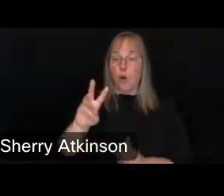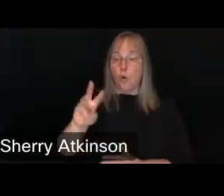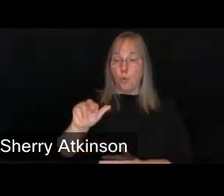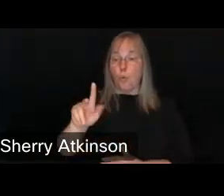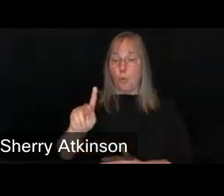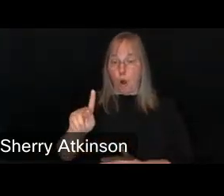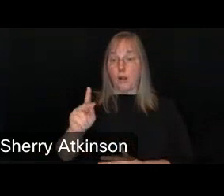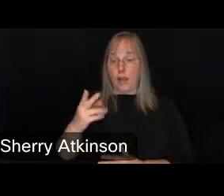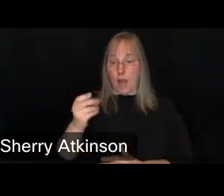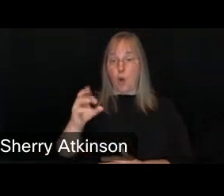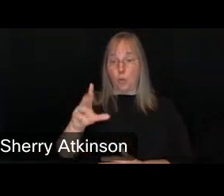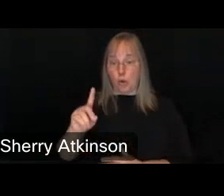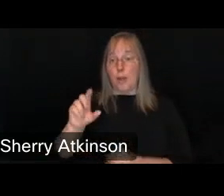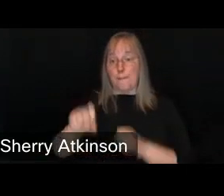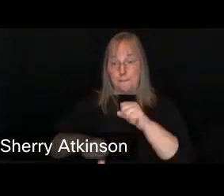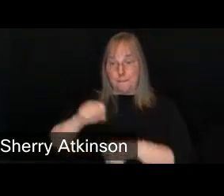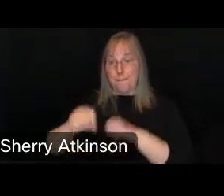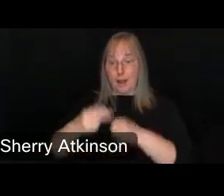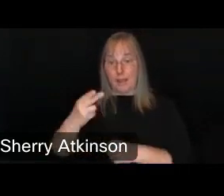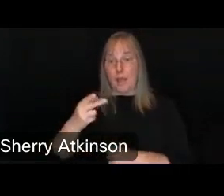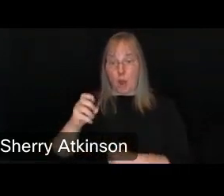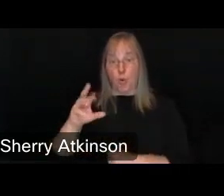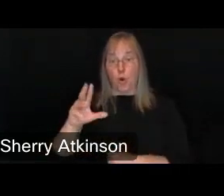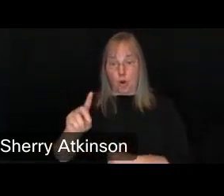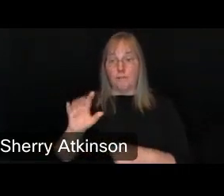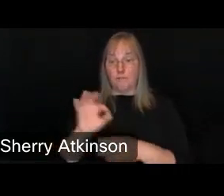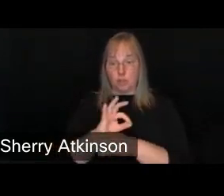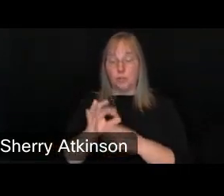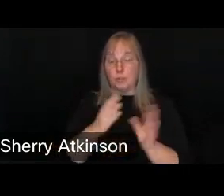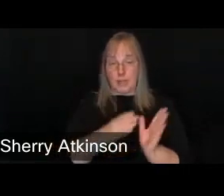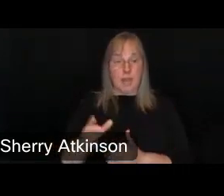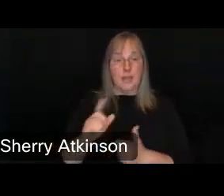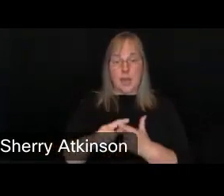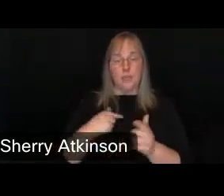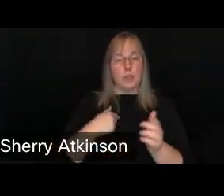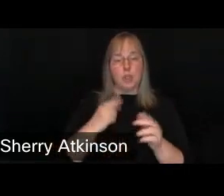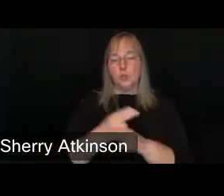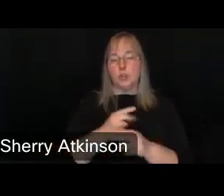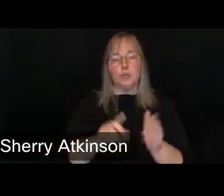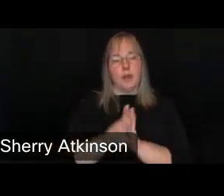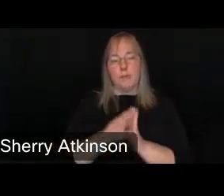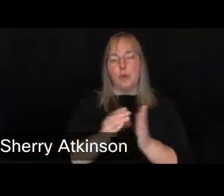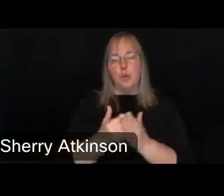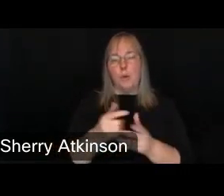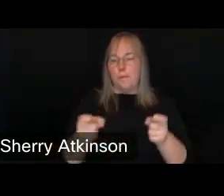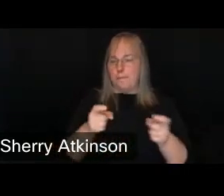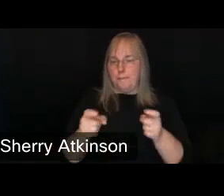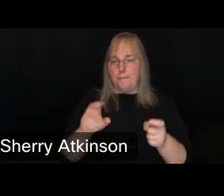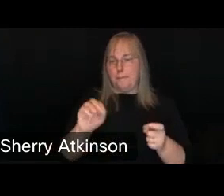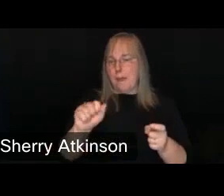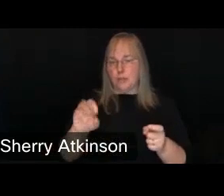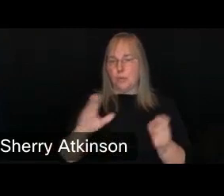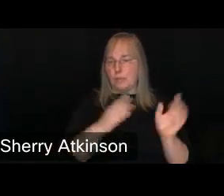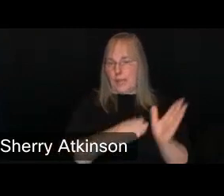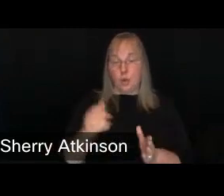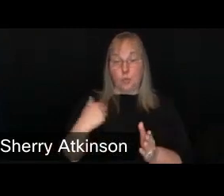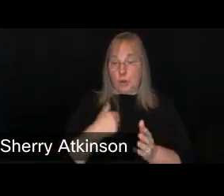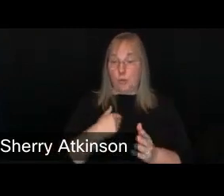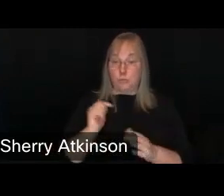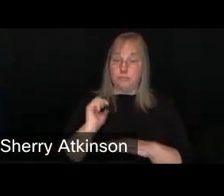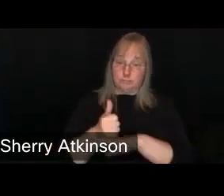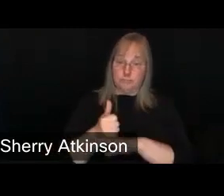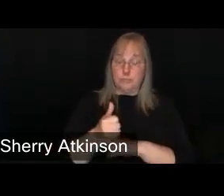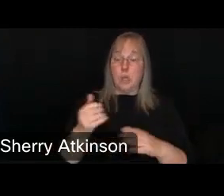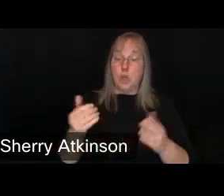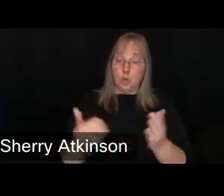functional plan. We also use it to update or develop new master plans, such as we're going to be embarking on a master plan for